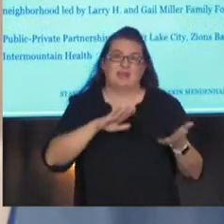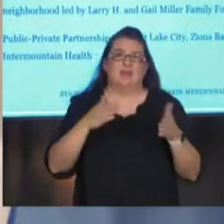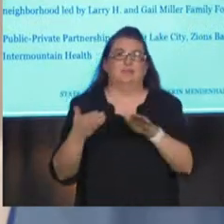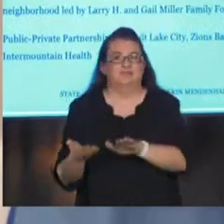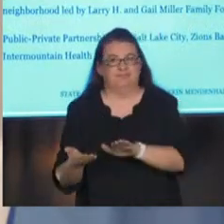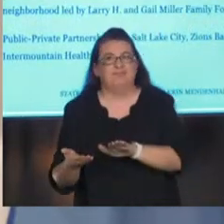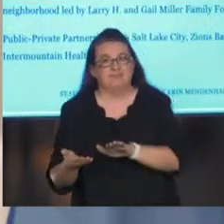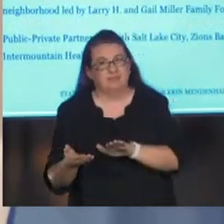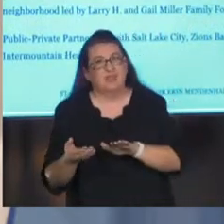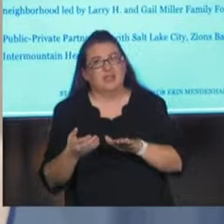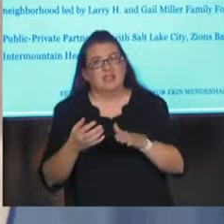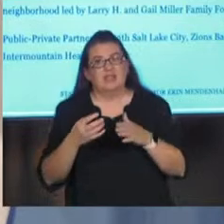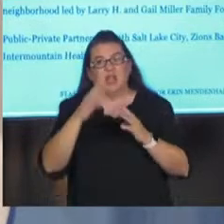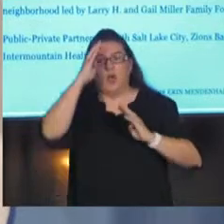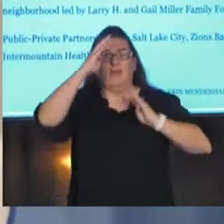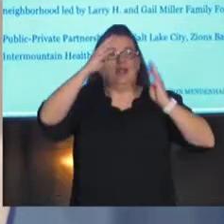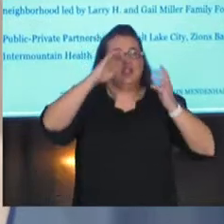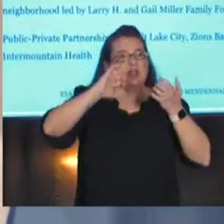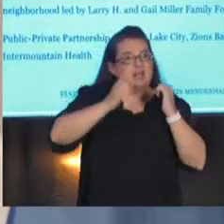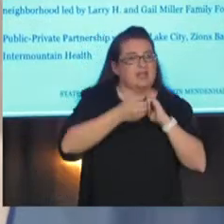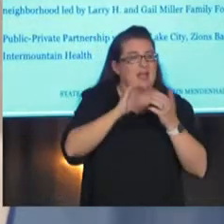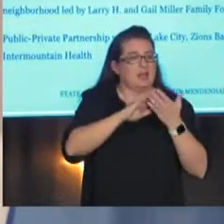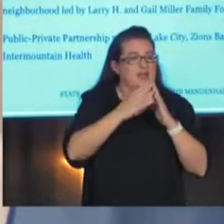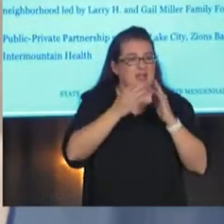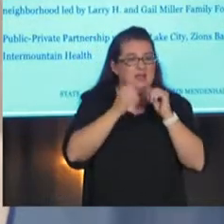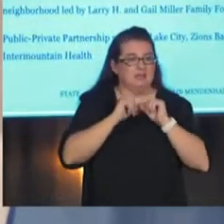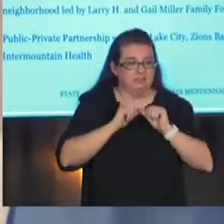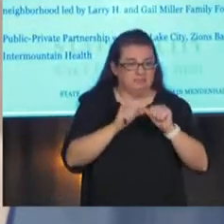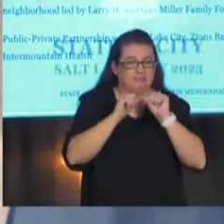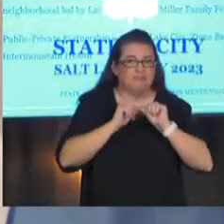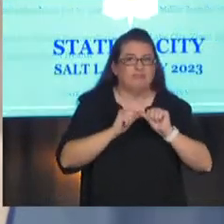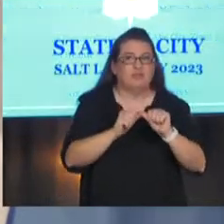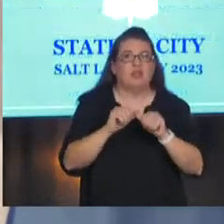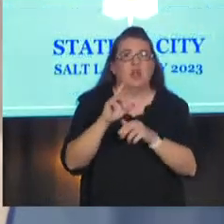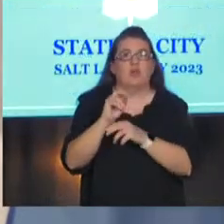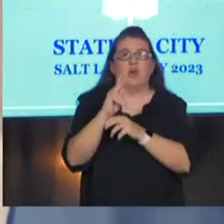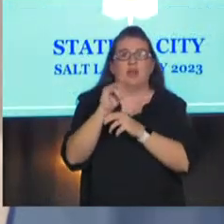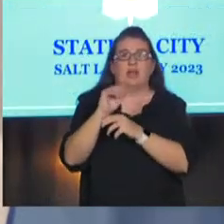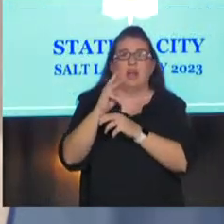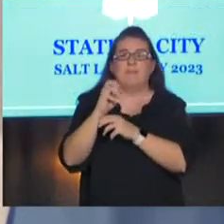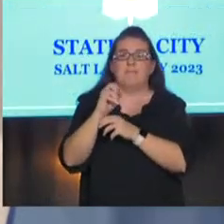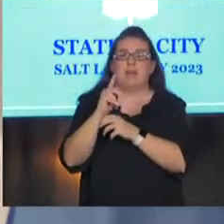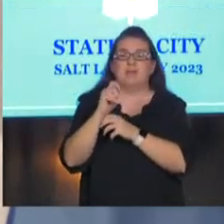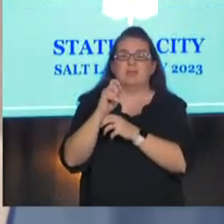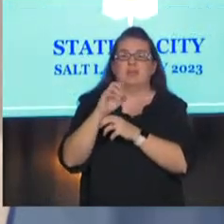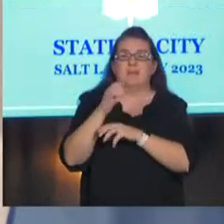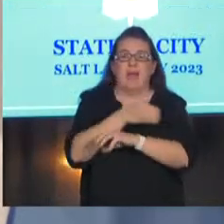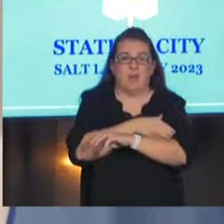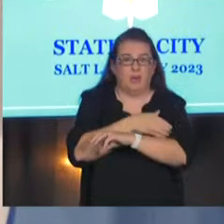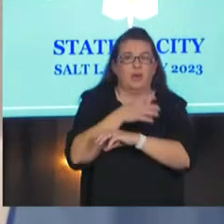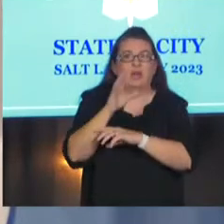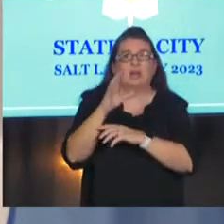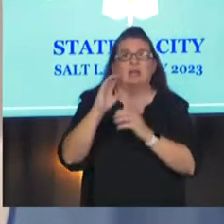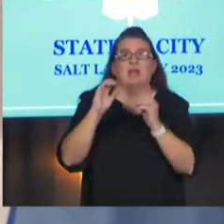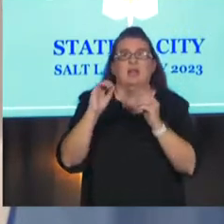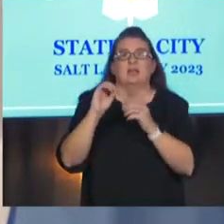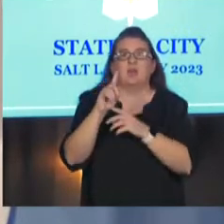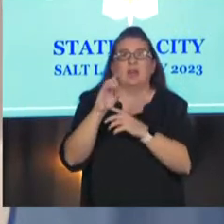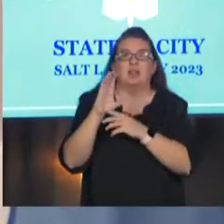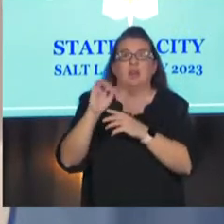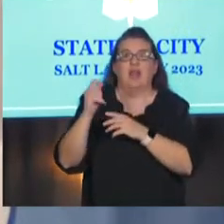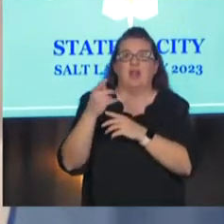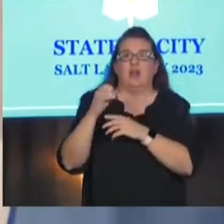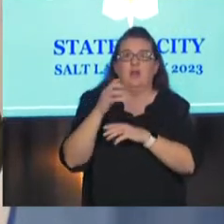is how cities survive. Rocky Mountain Power's 100-acre Power District campus is more proof of that. And